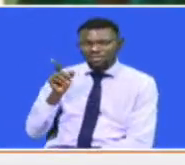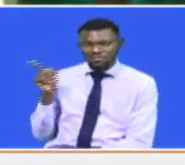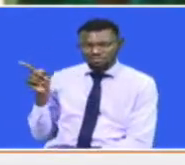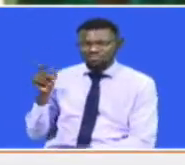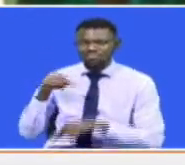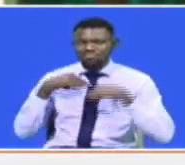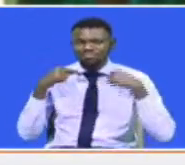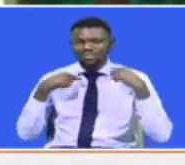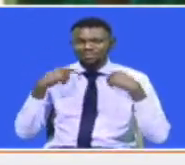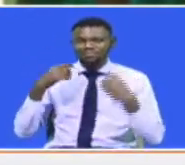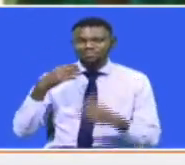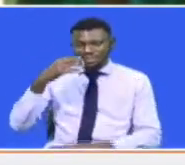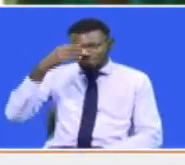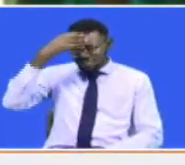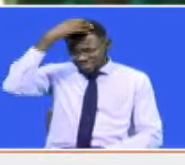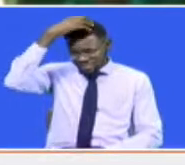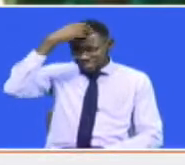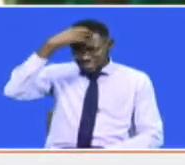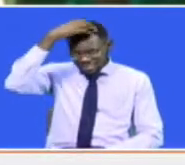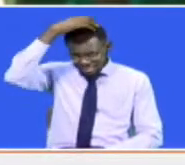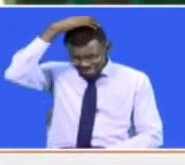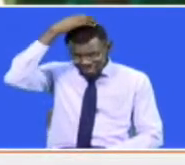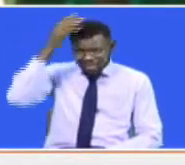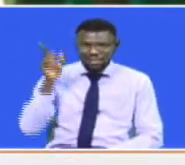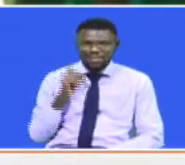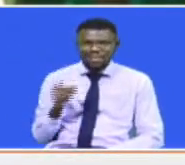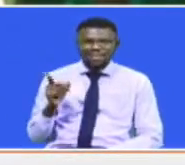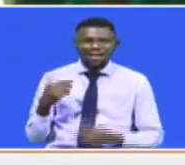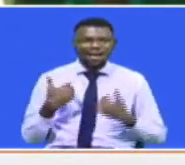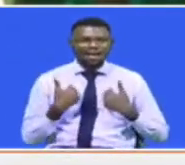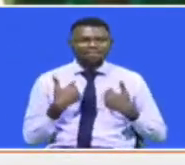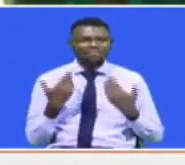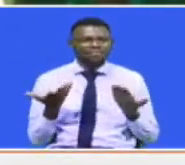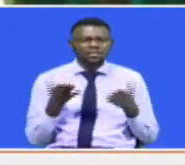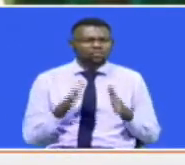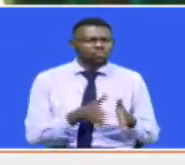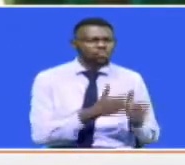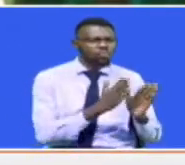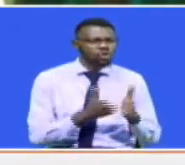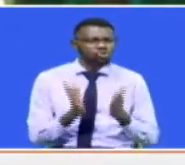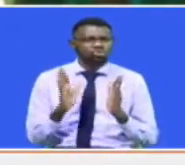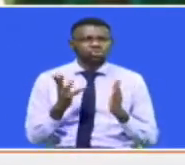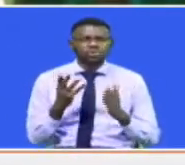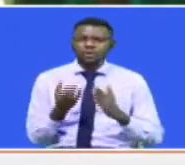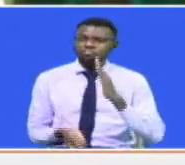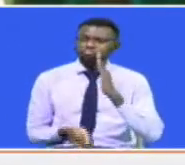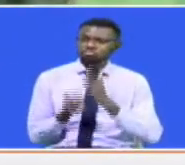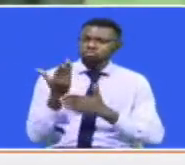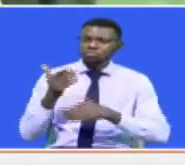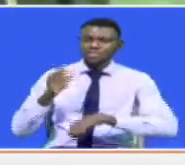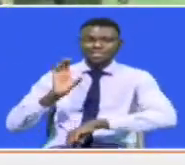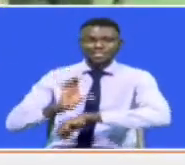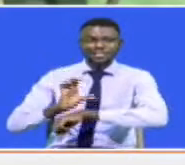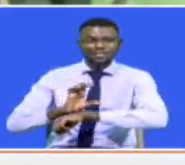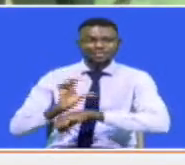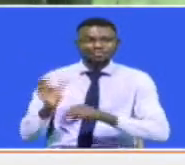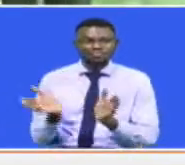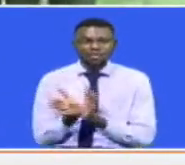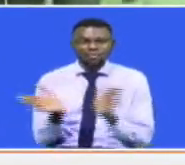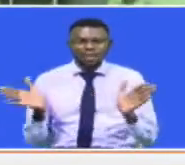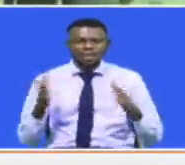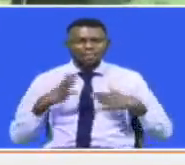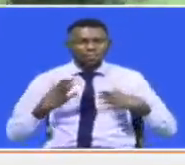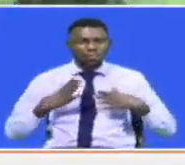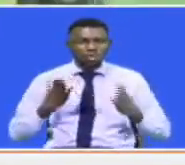Ezekiel, na ruhusa ama fursa kihalali kuweza kuanzisha hii kanisa hapa. The public has been